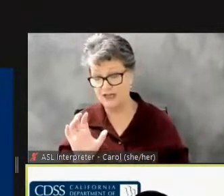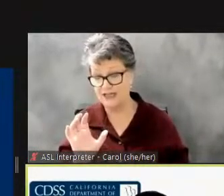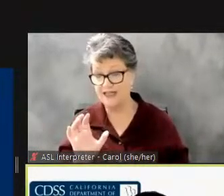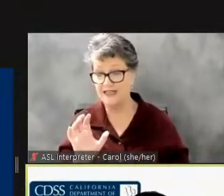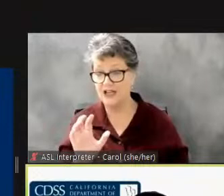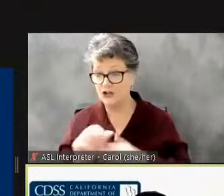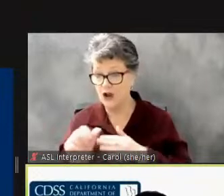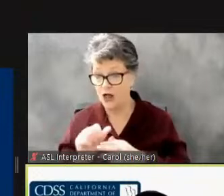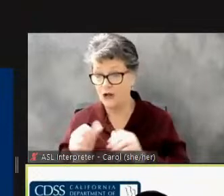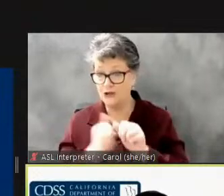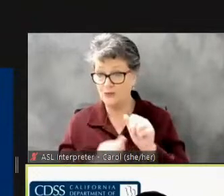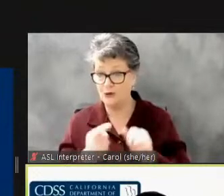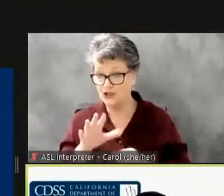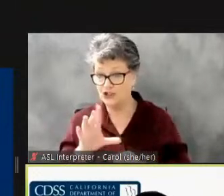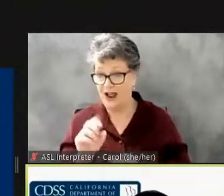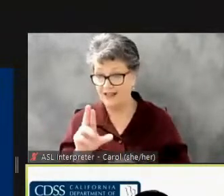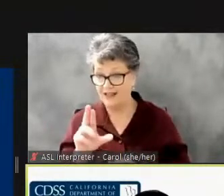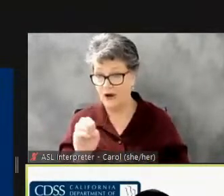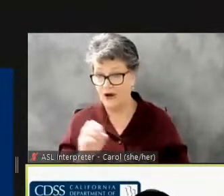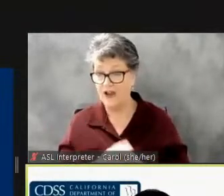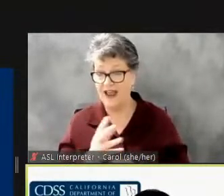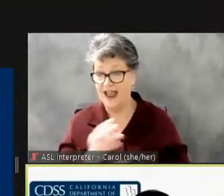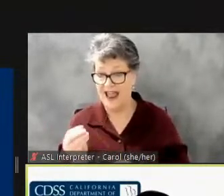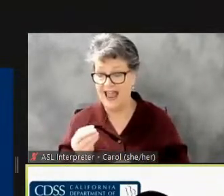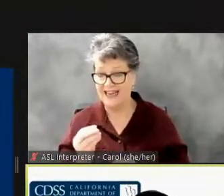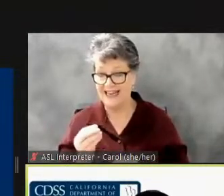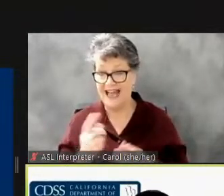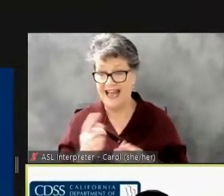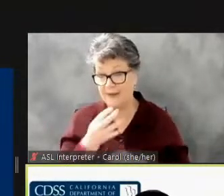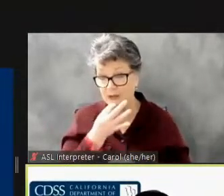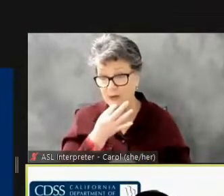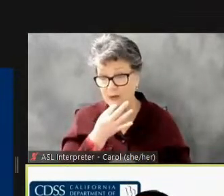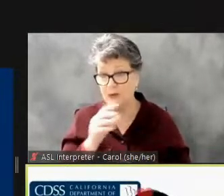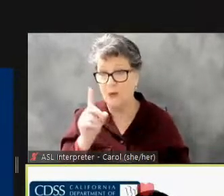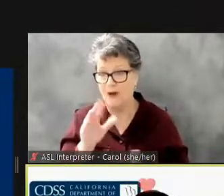$600 per child stipend, and coming soon,